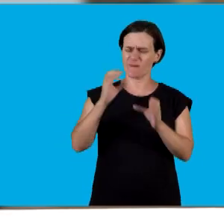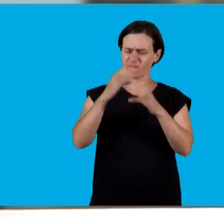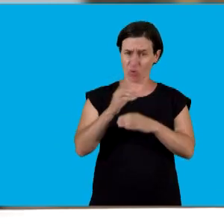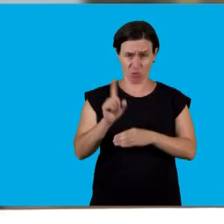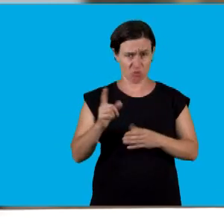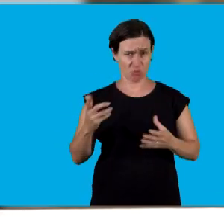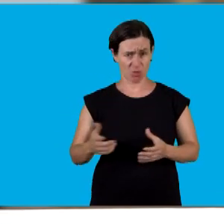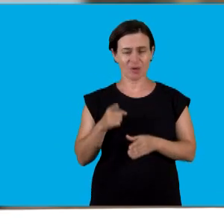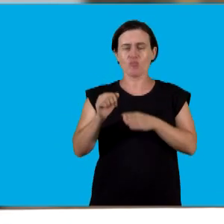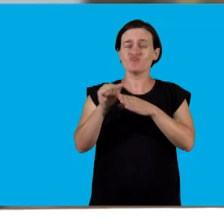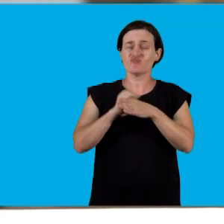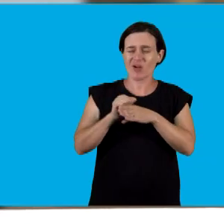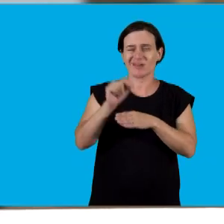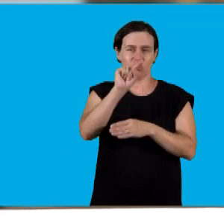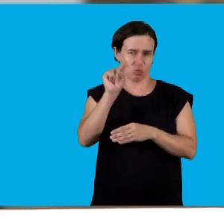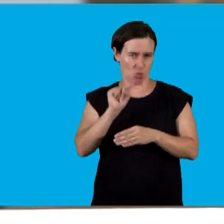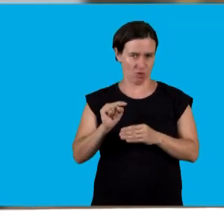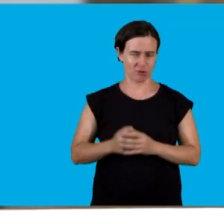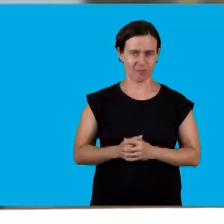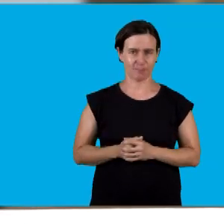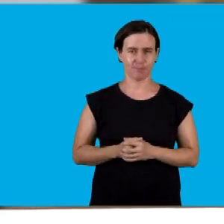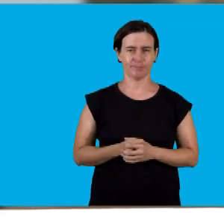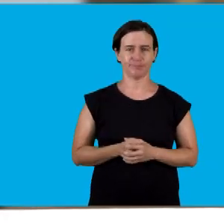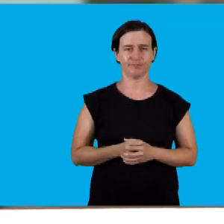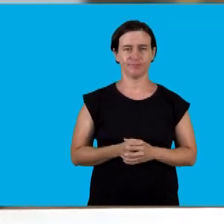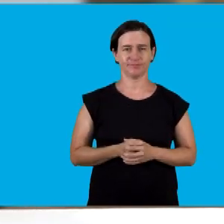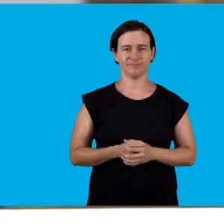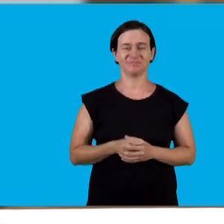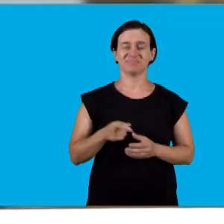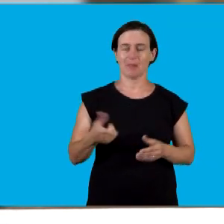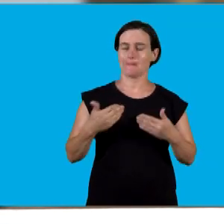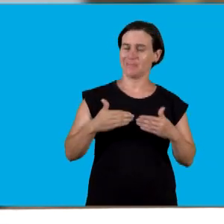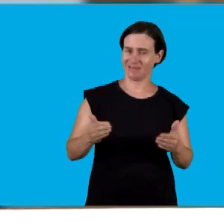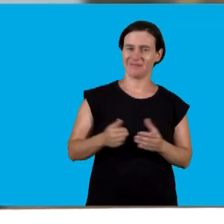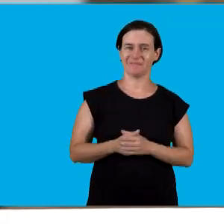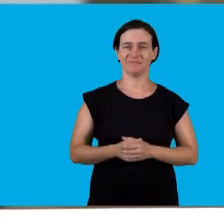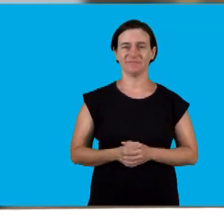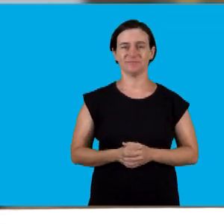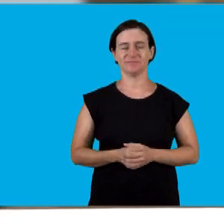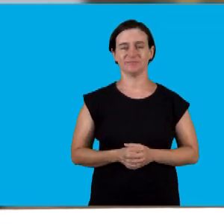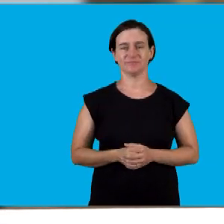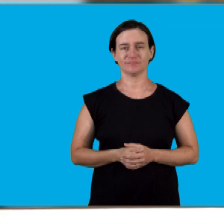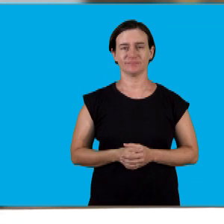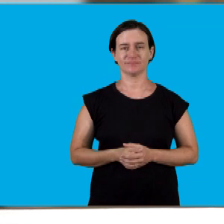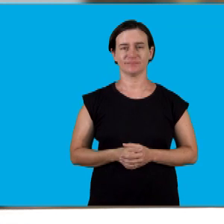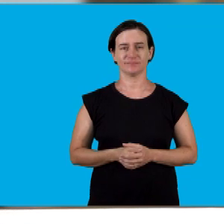are going to focus on those practice and application questions. So let's get to it.